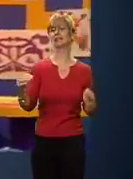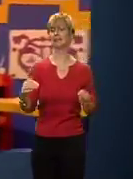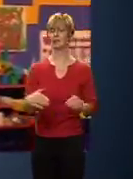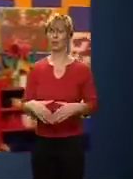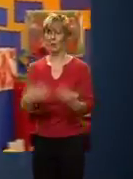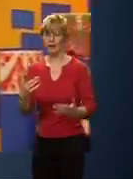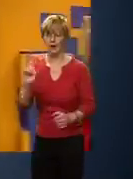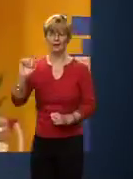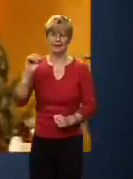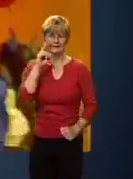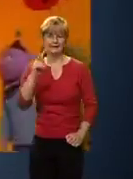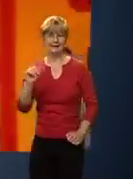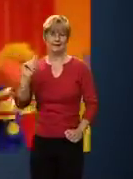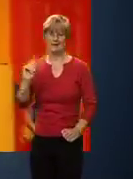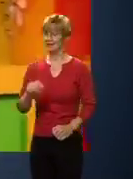let's see then.